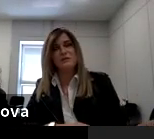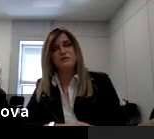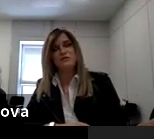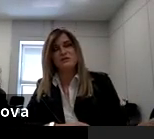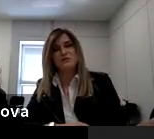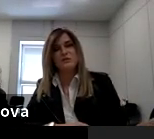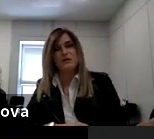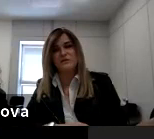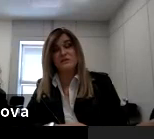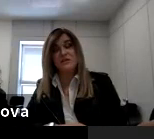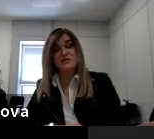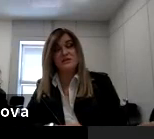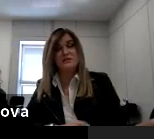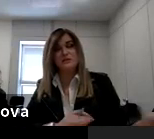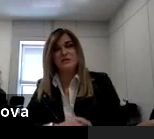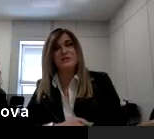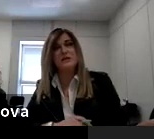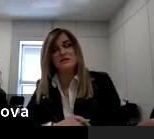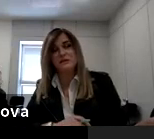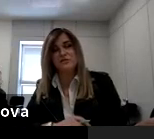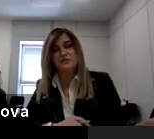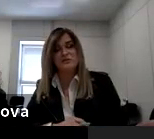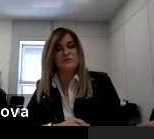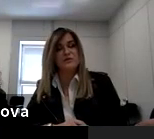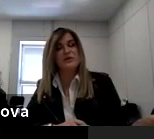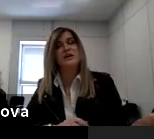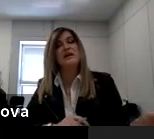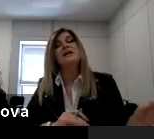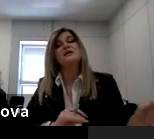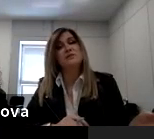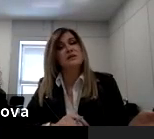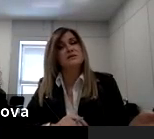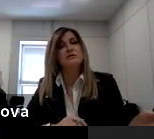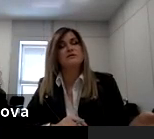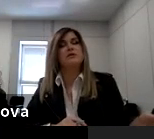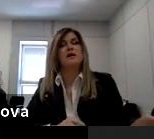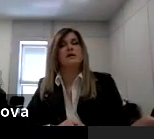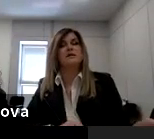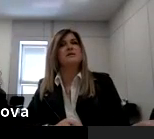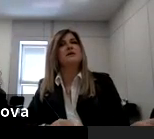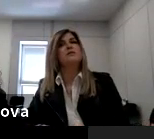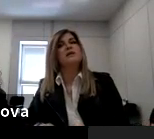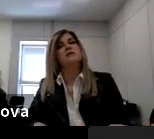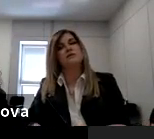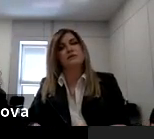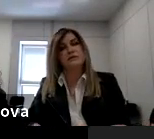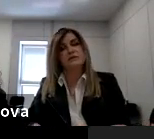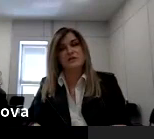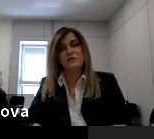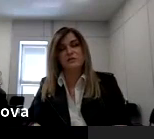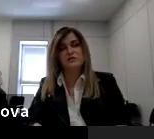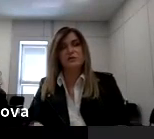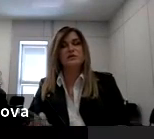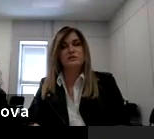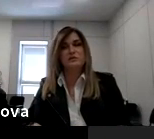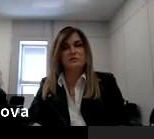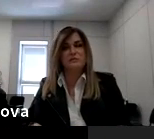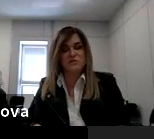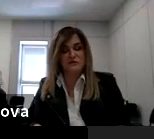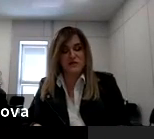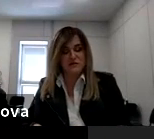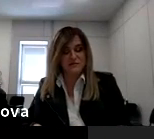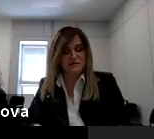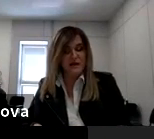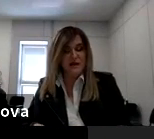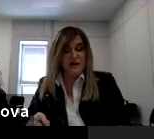the development process took us 5 years, and it was a disaster, actually. So we were extremely slow for the market. Now we cannot afford this approach. We need to be